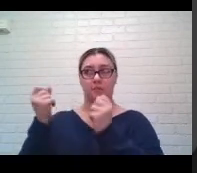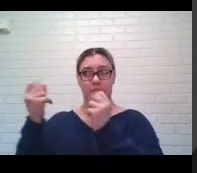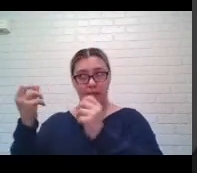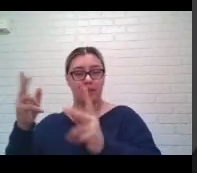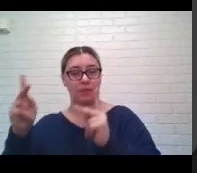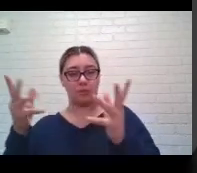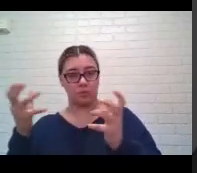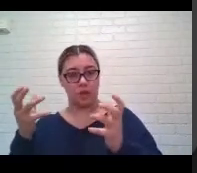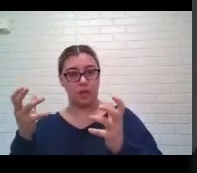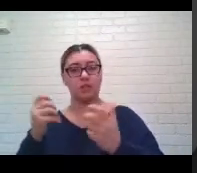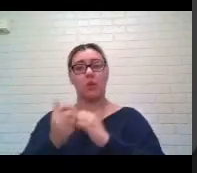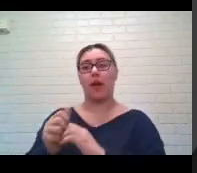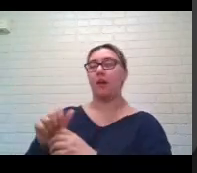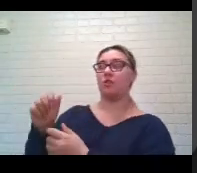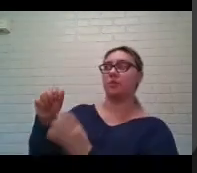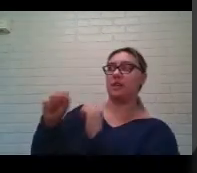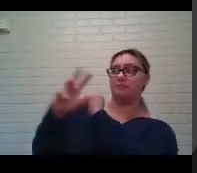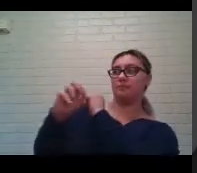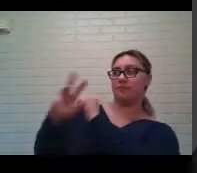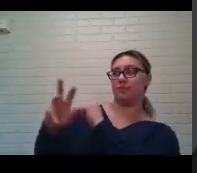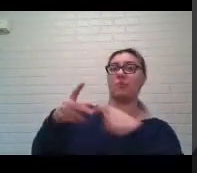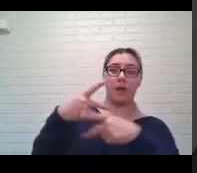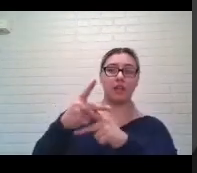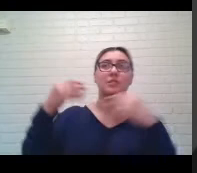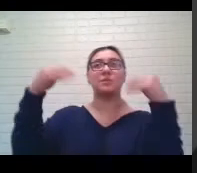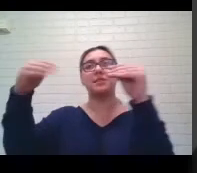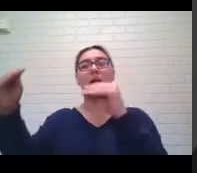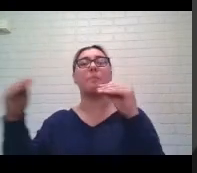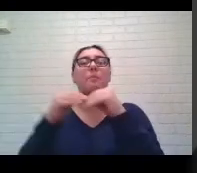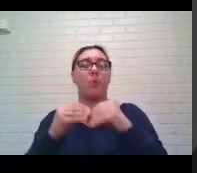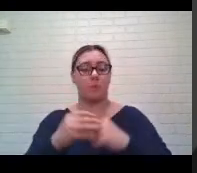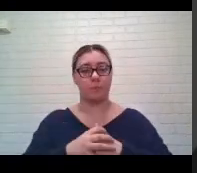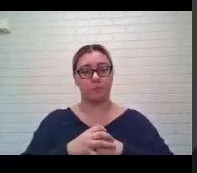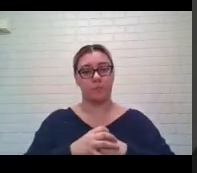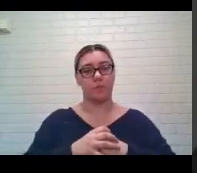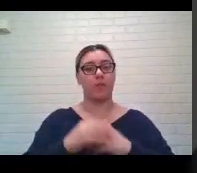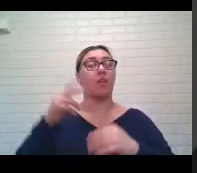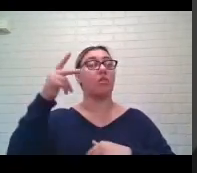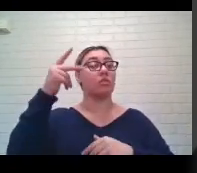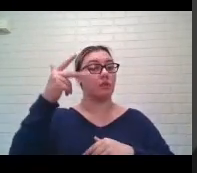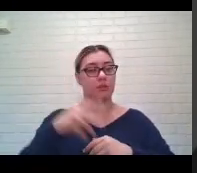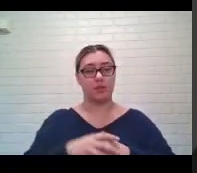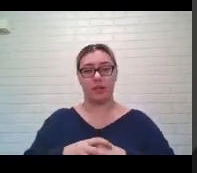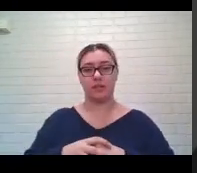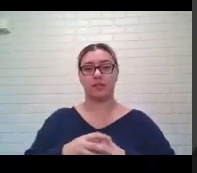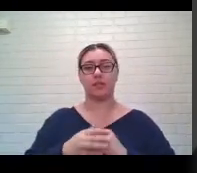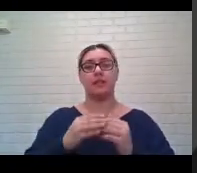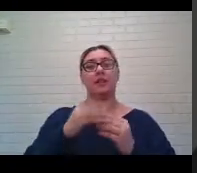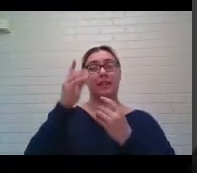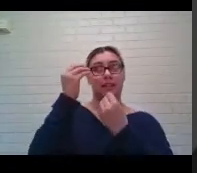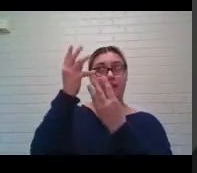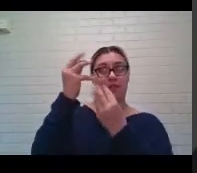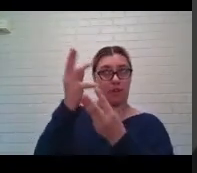kinds of products so that they're selling more, etc. And the third one is basically converting data into cash flow. So this is also